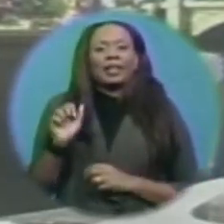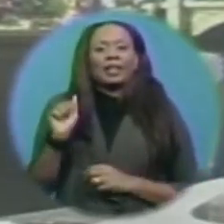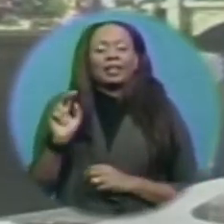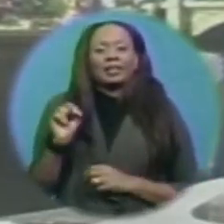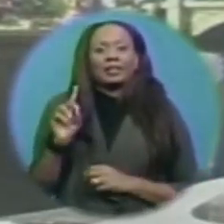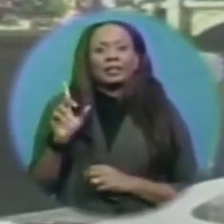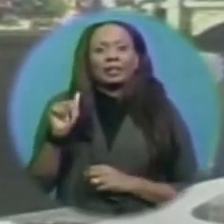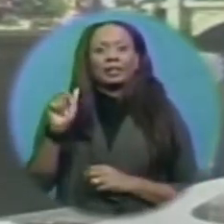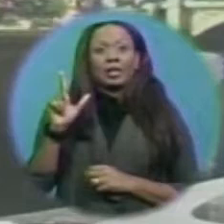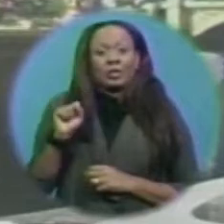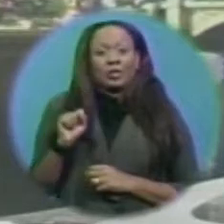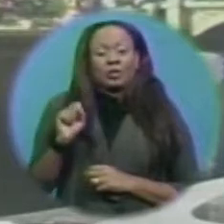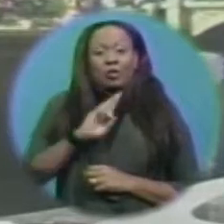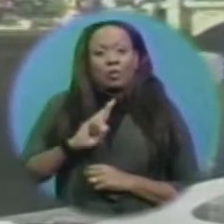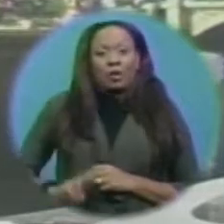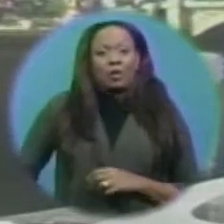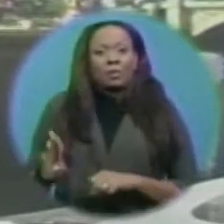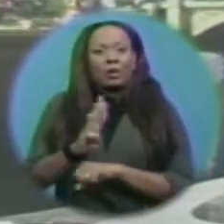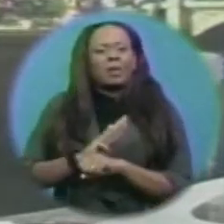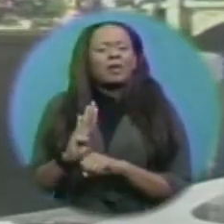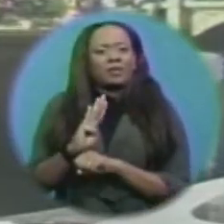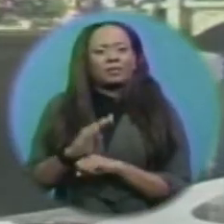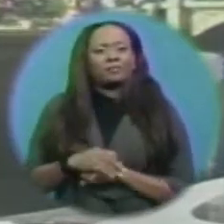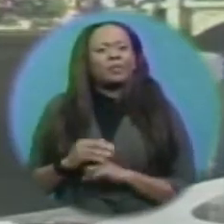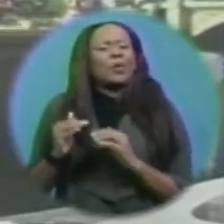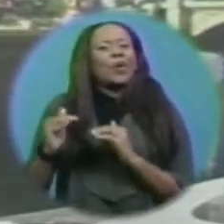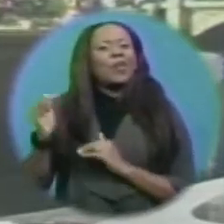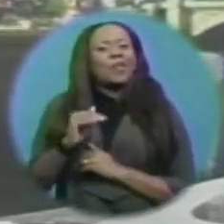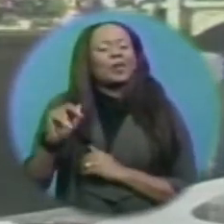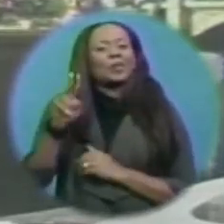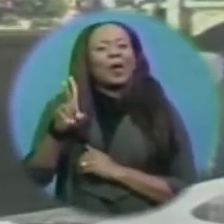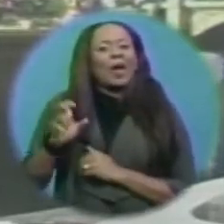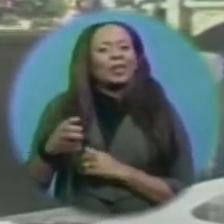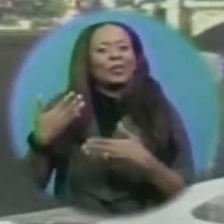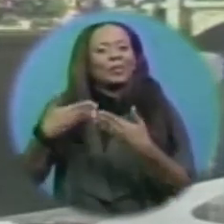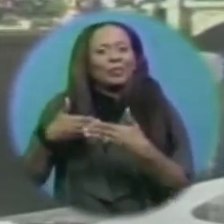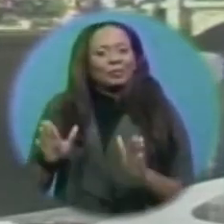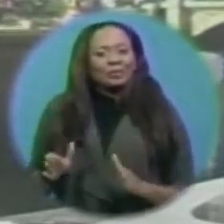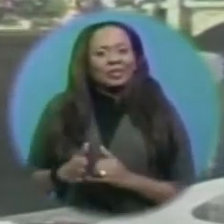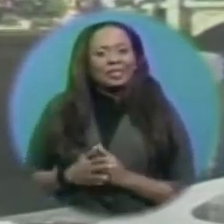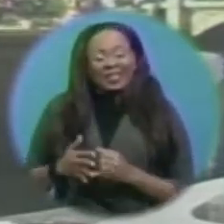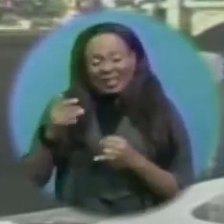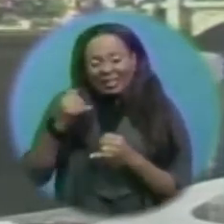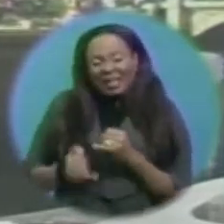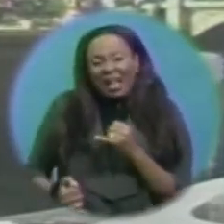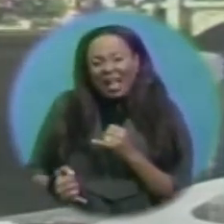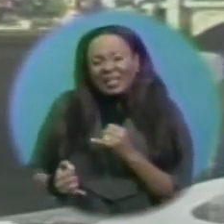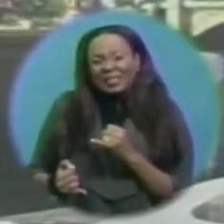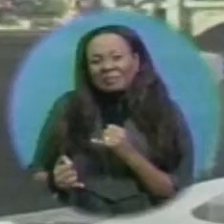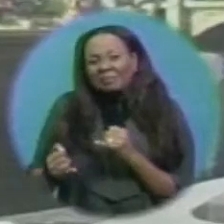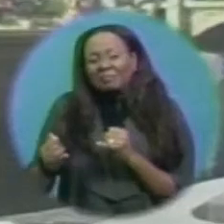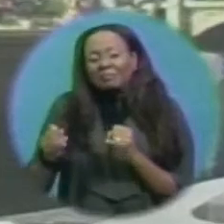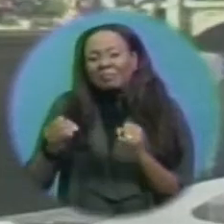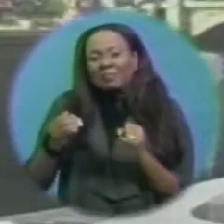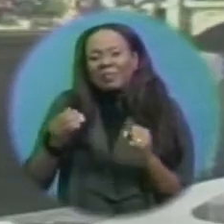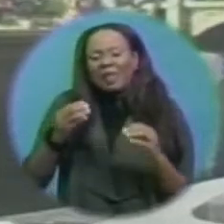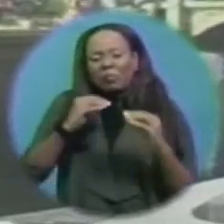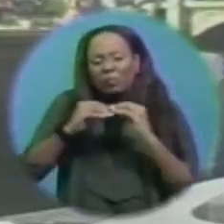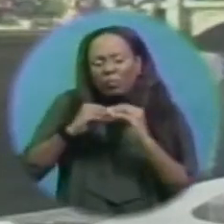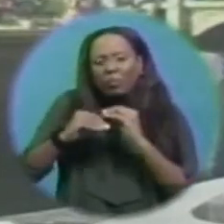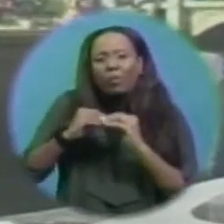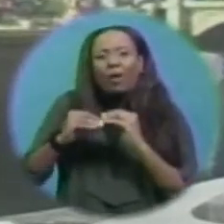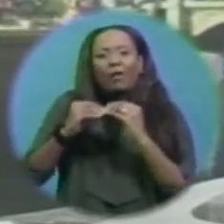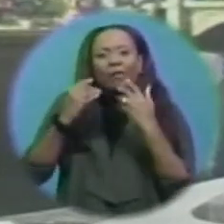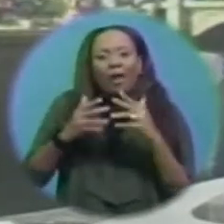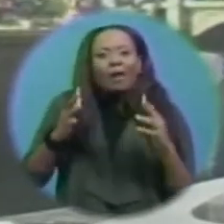200 suites. Public relations manager David Hines says the final touches are being applied at Sandals Royal, preparing it for